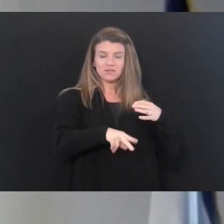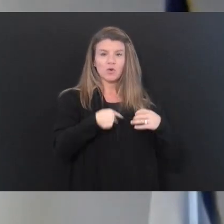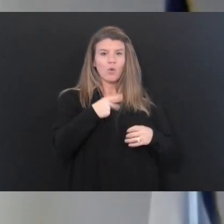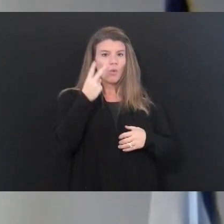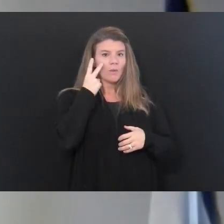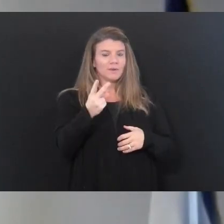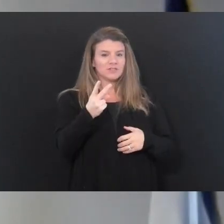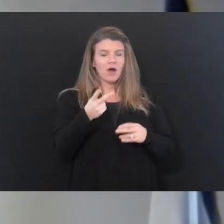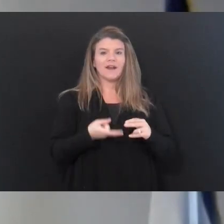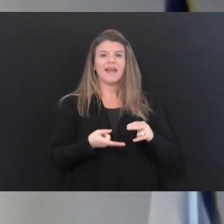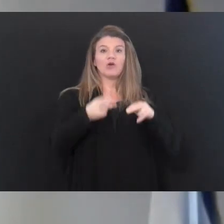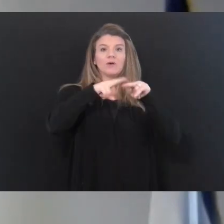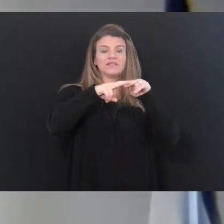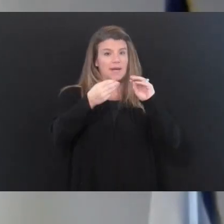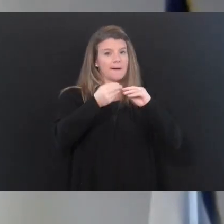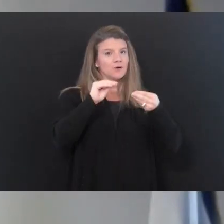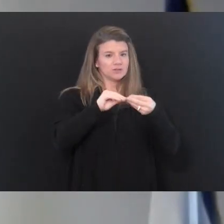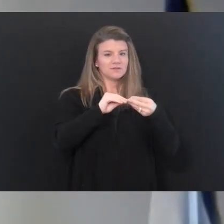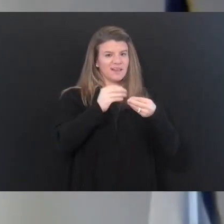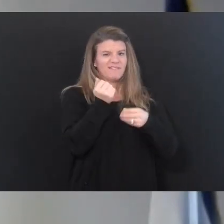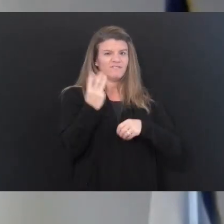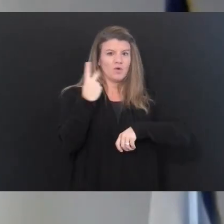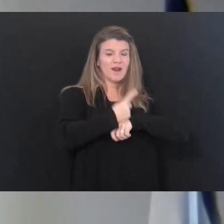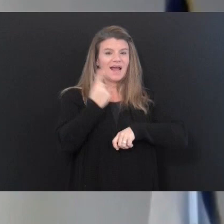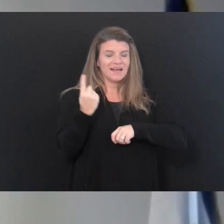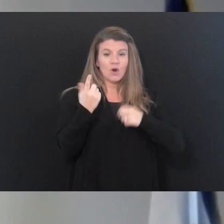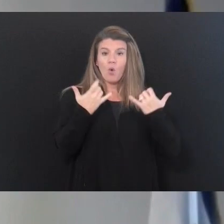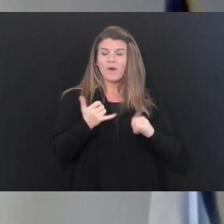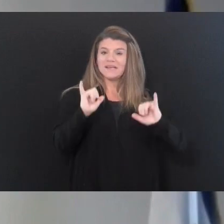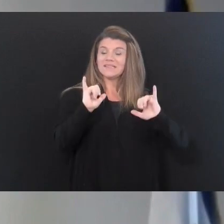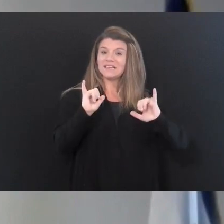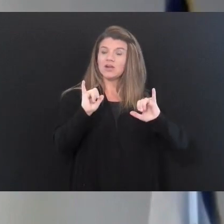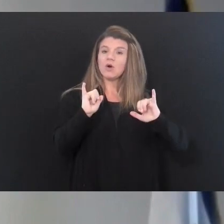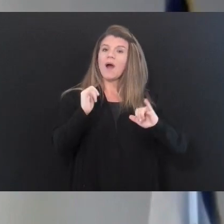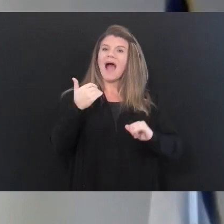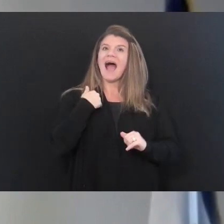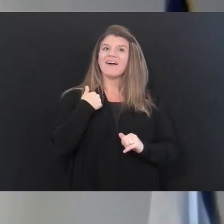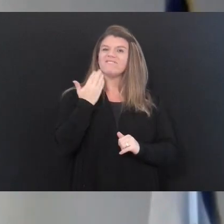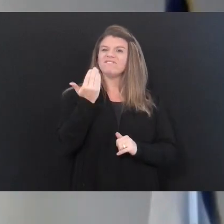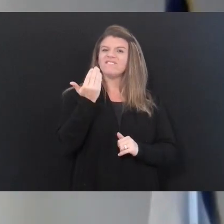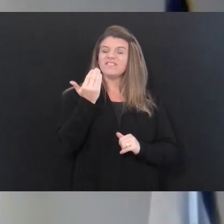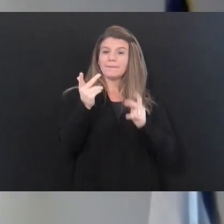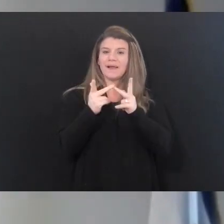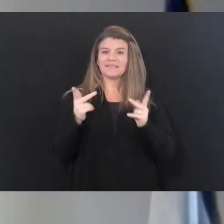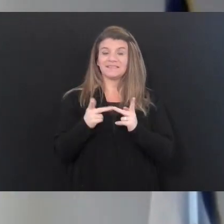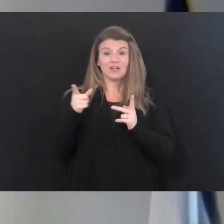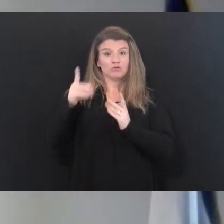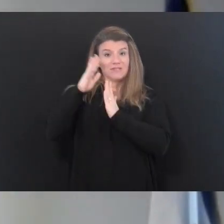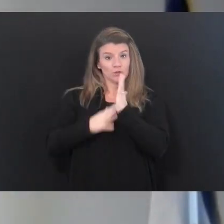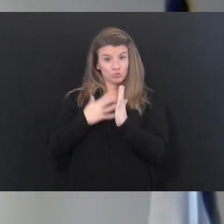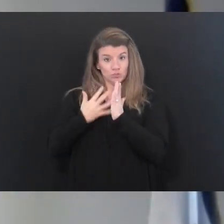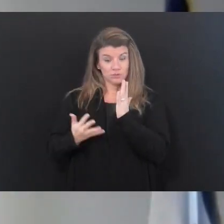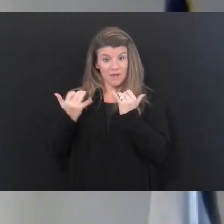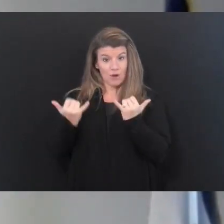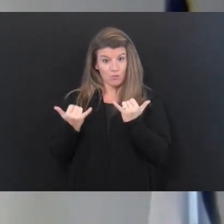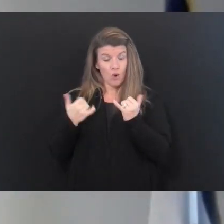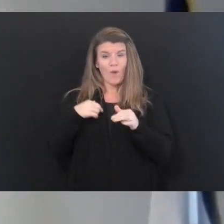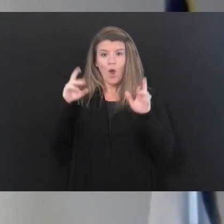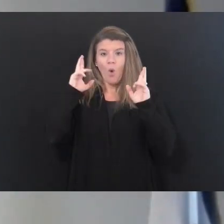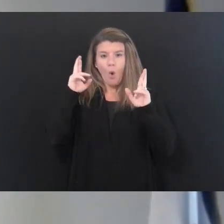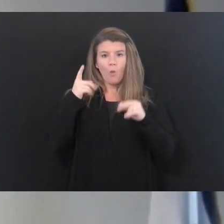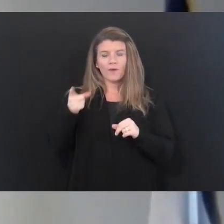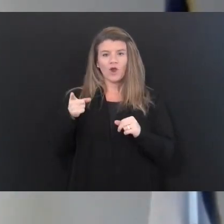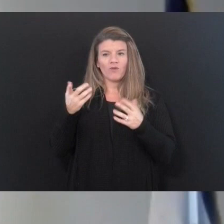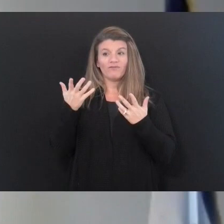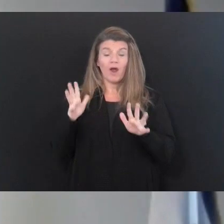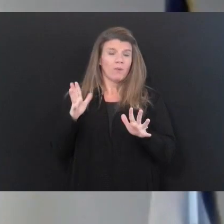massive increase in numbers there in the last few days. We still have 15 facilities that are scheduled. We hope to have those done, or